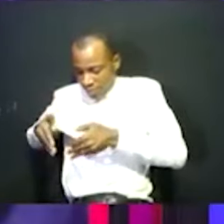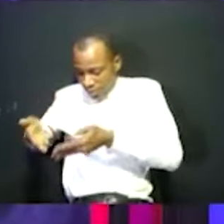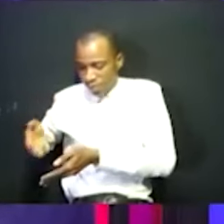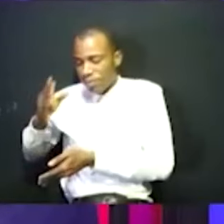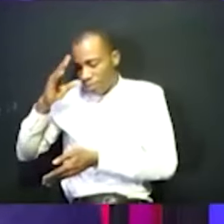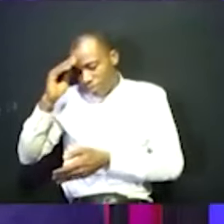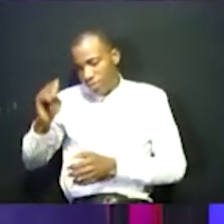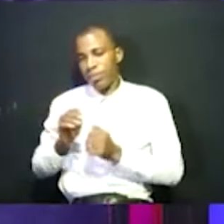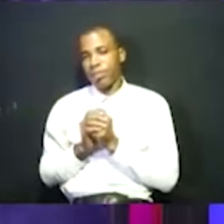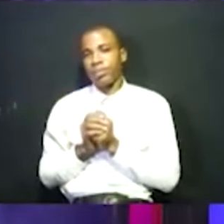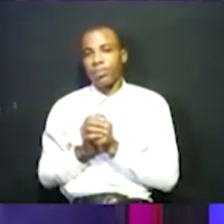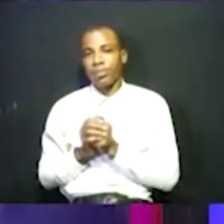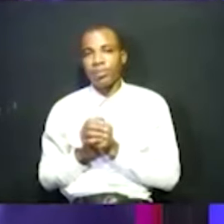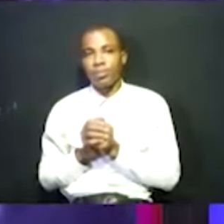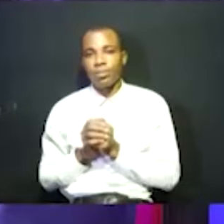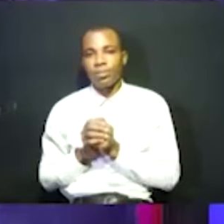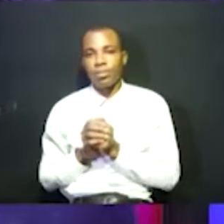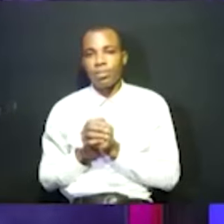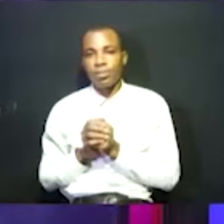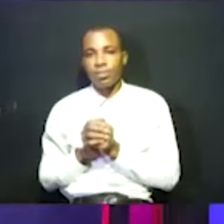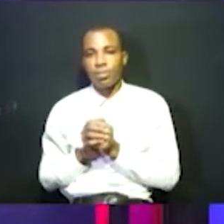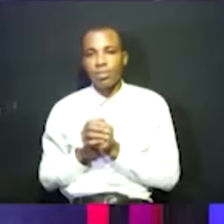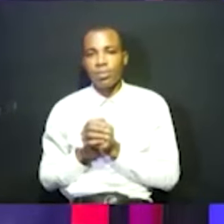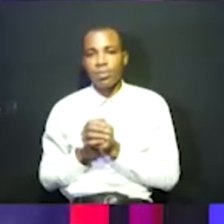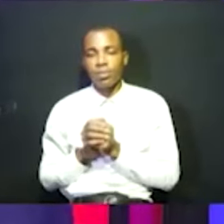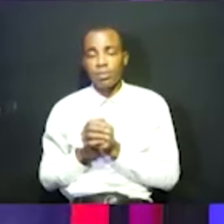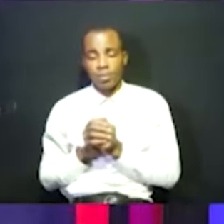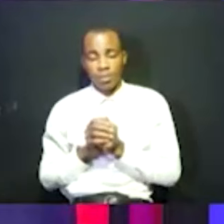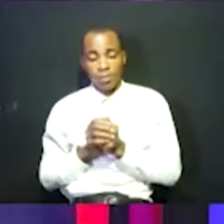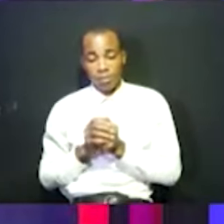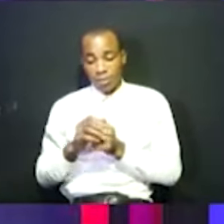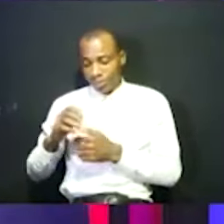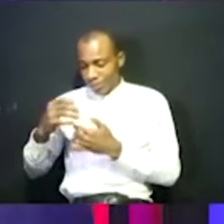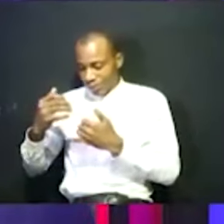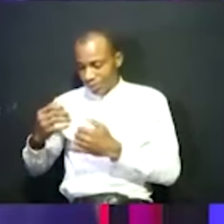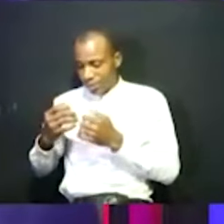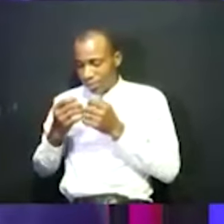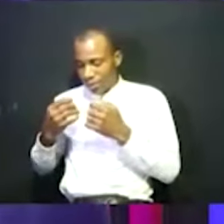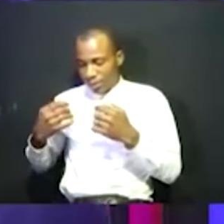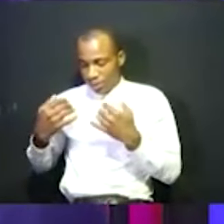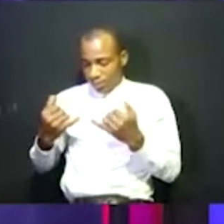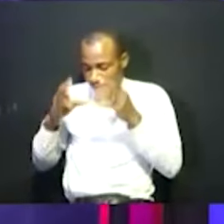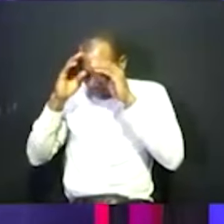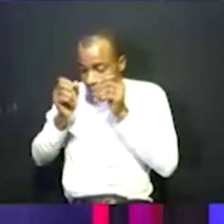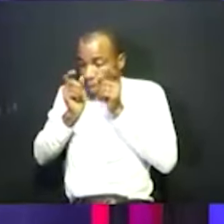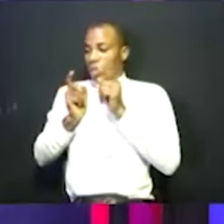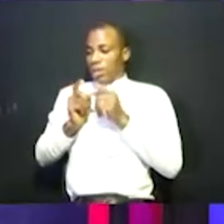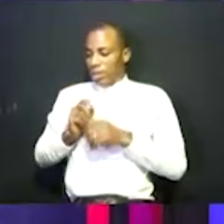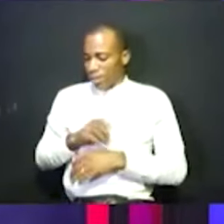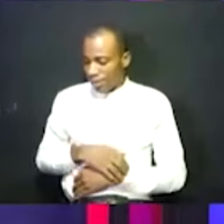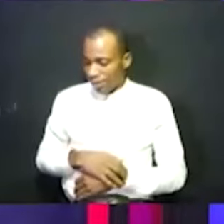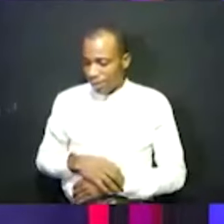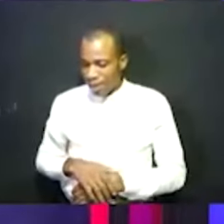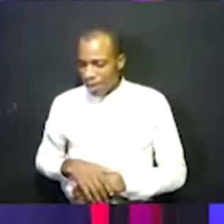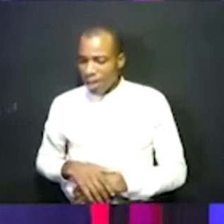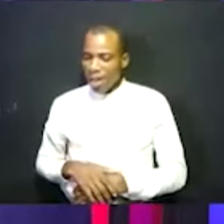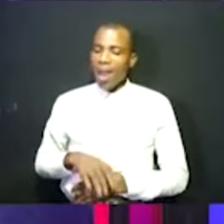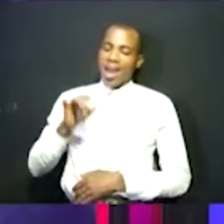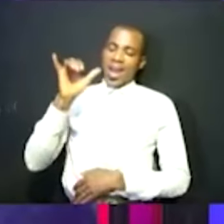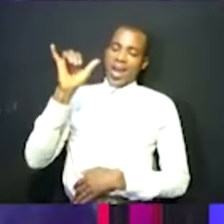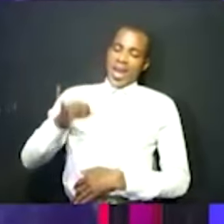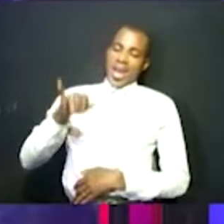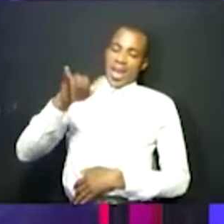eye oba na ode no brɛ onipa no. The man said, now the man is going to talk. The man said, "This is now bone of